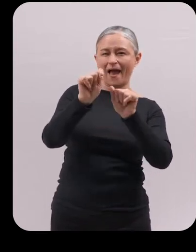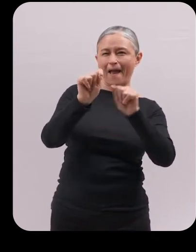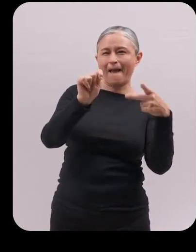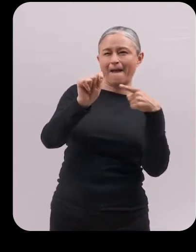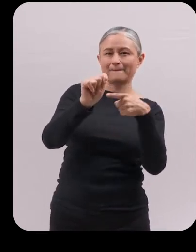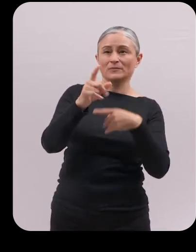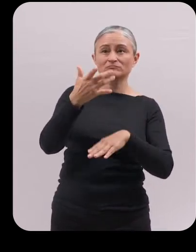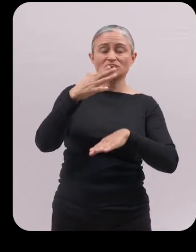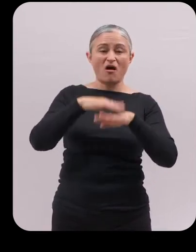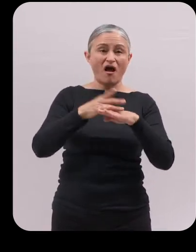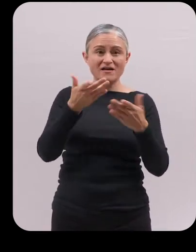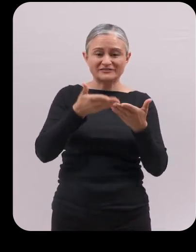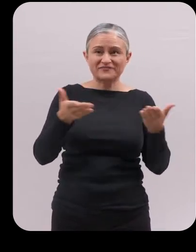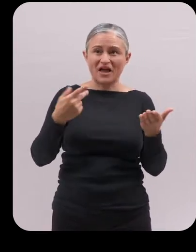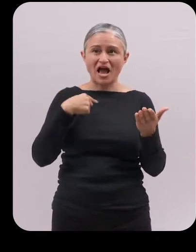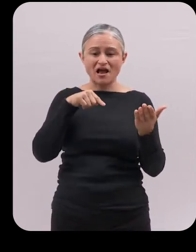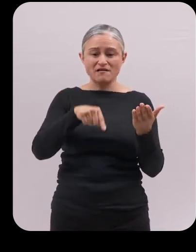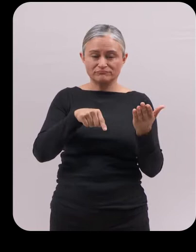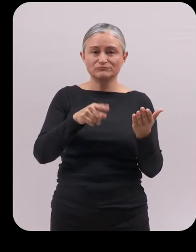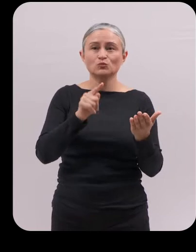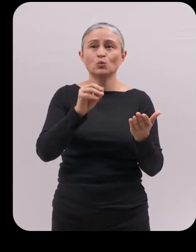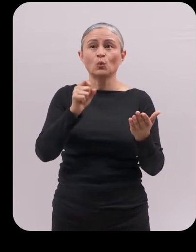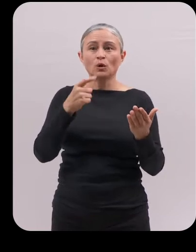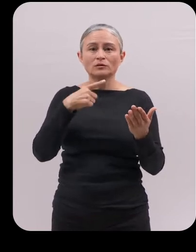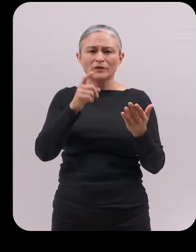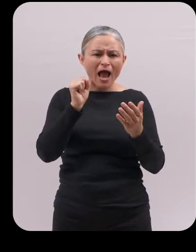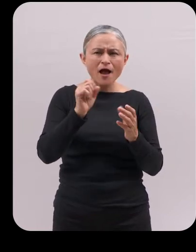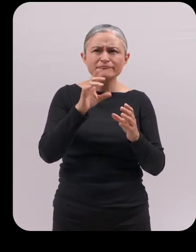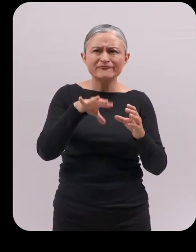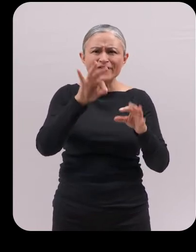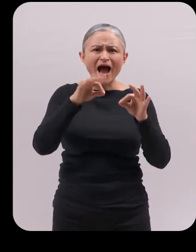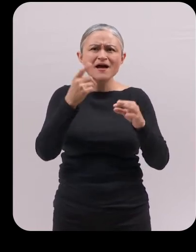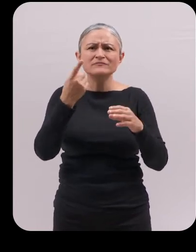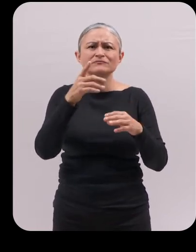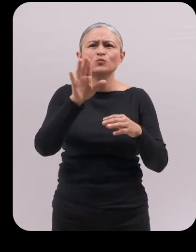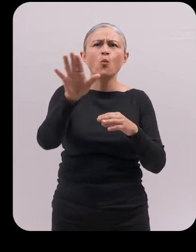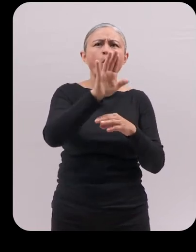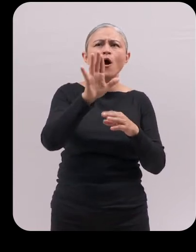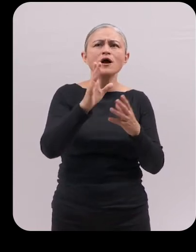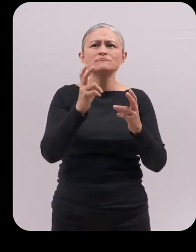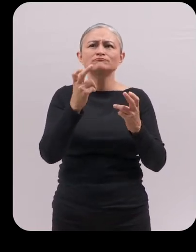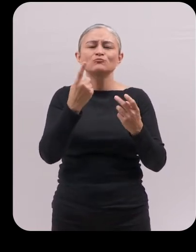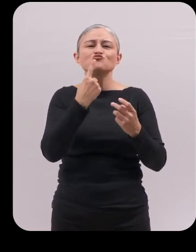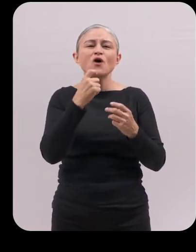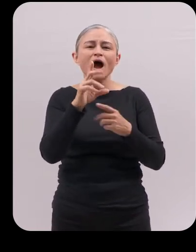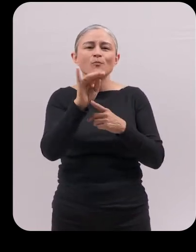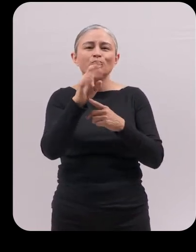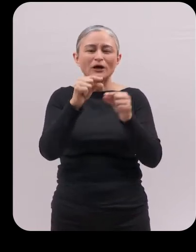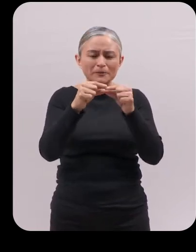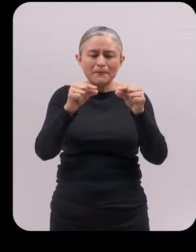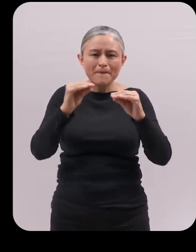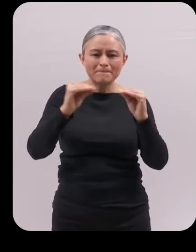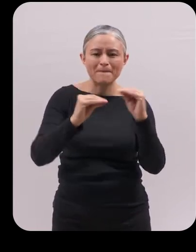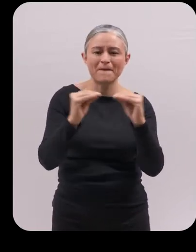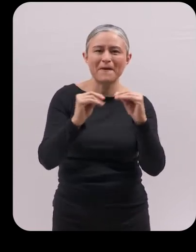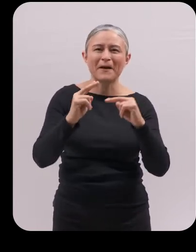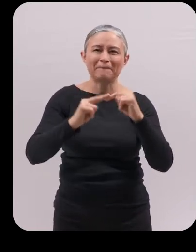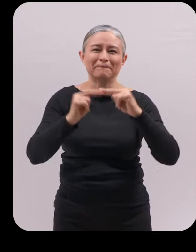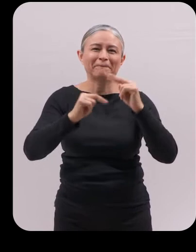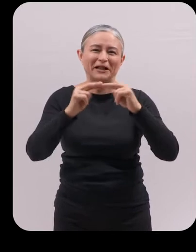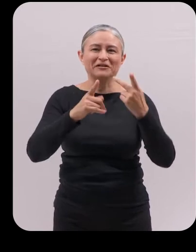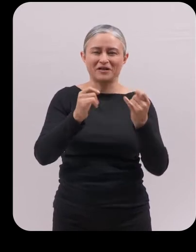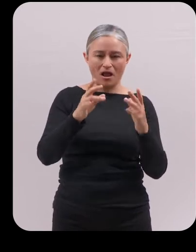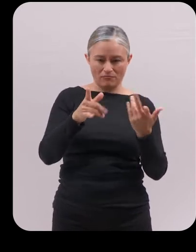AI tools to help you rediscover the potential of your existing play bricks. The app quickly recognizes and classifies bricks in a